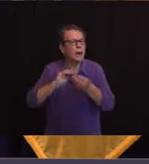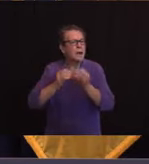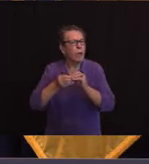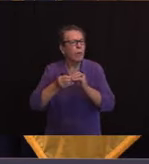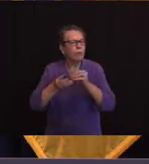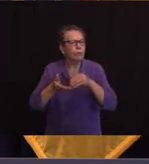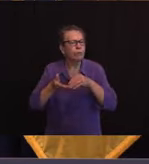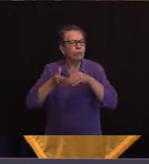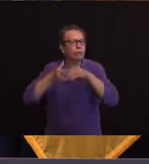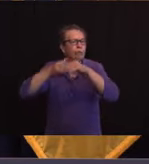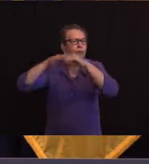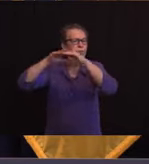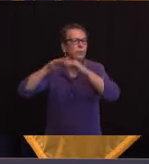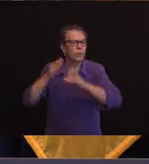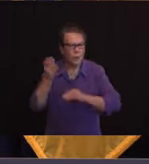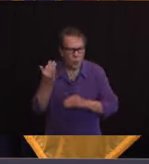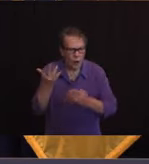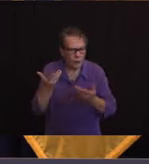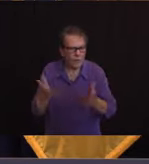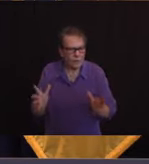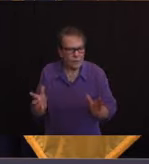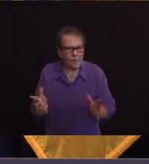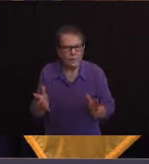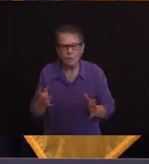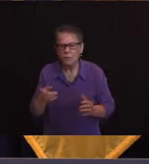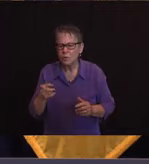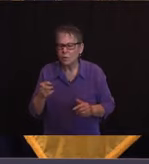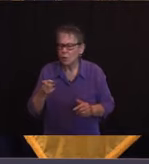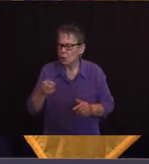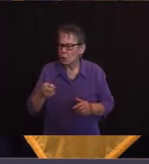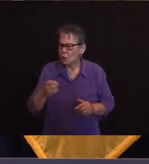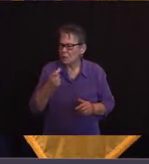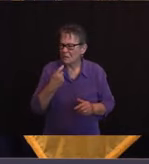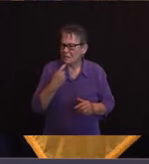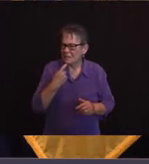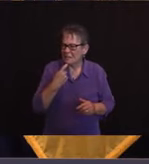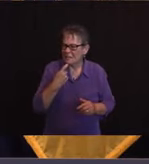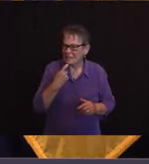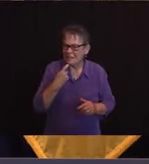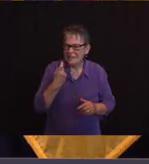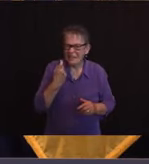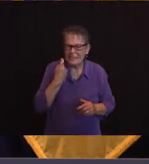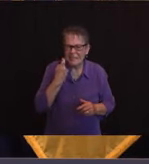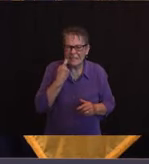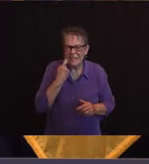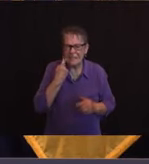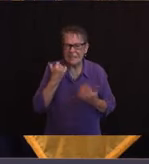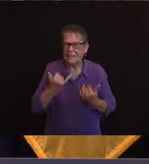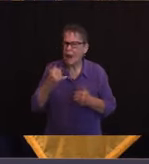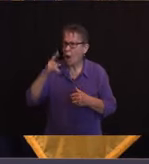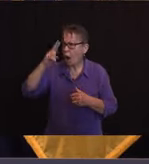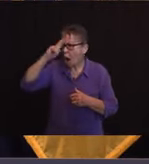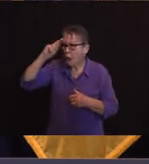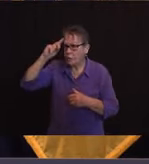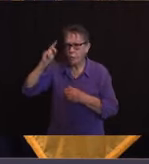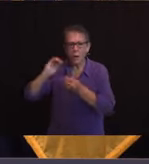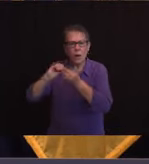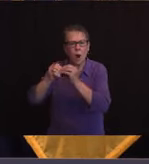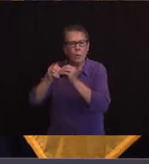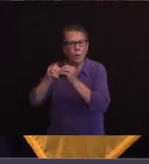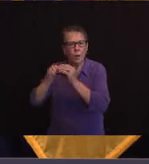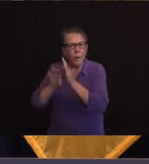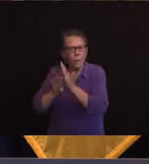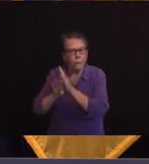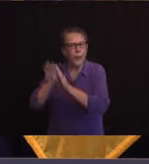just indicated there is a slight uptick in hospitalizations, but really not nearly the same kind of quantum, or maybe not quantum, but significant